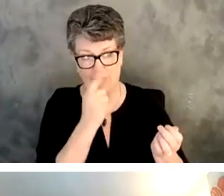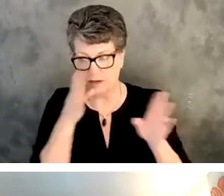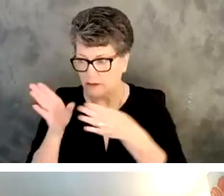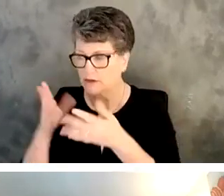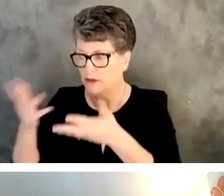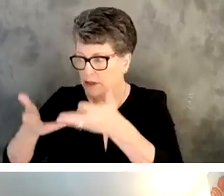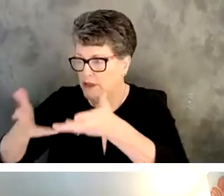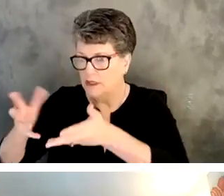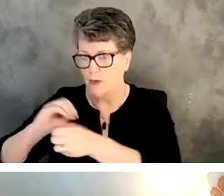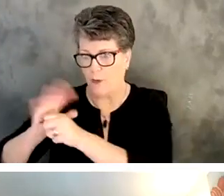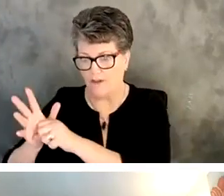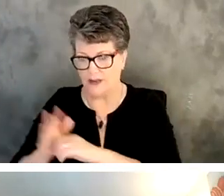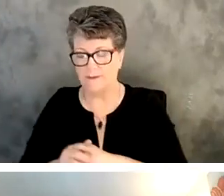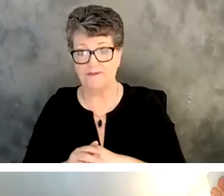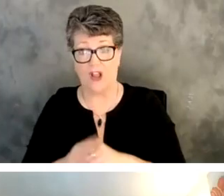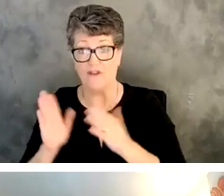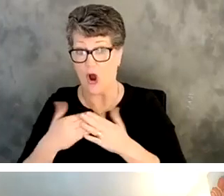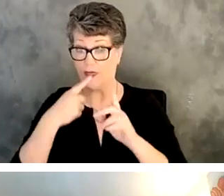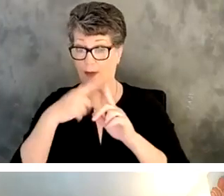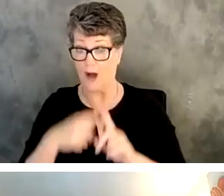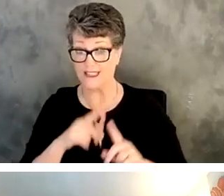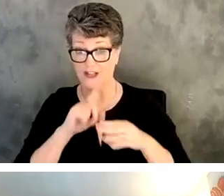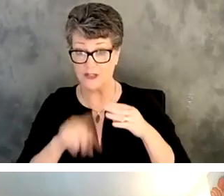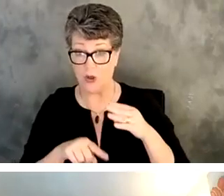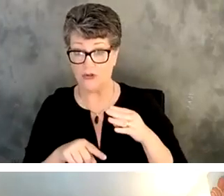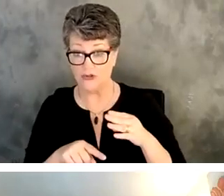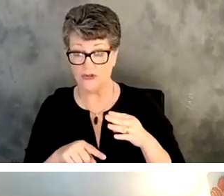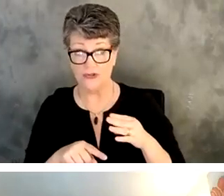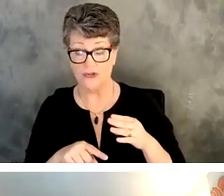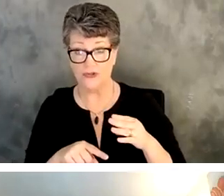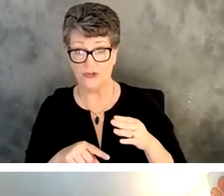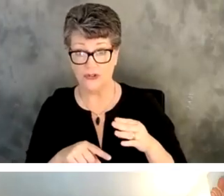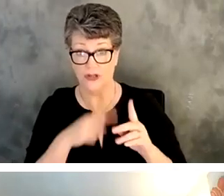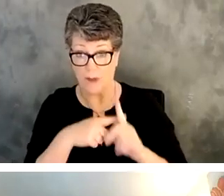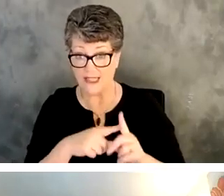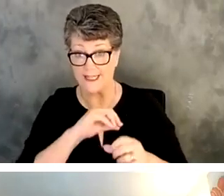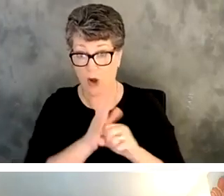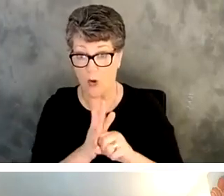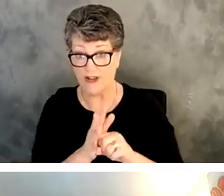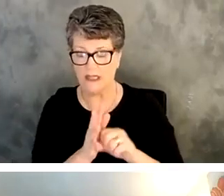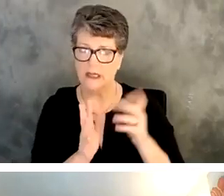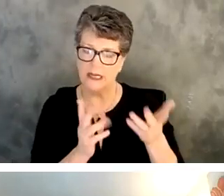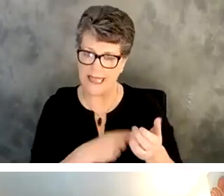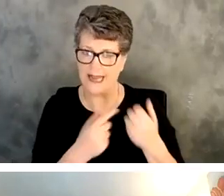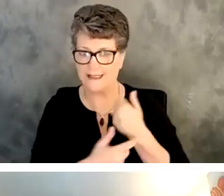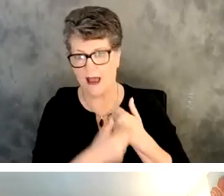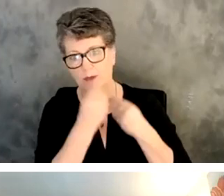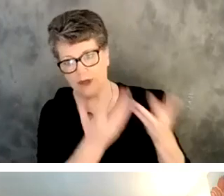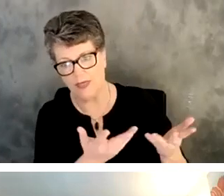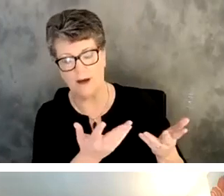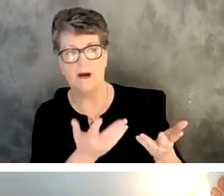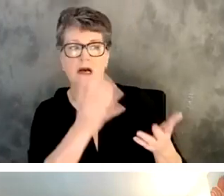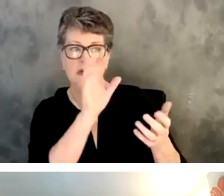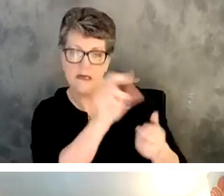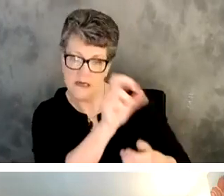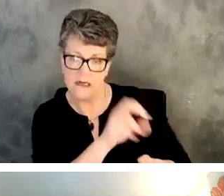dealing with COVID. You know, for all the positive results that we get, right, that takes up time too. We've got to tell patients about the positive test.